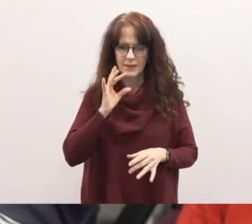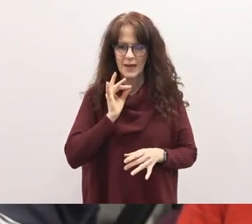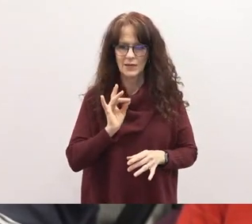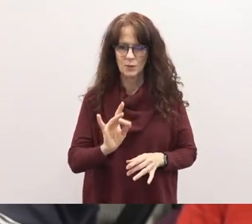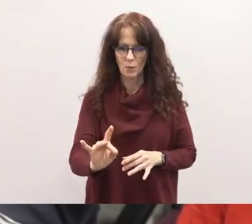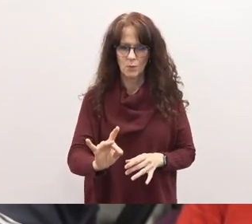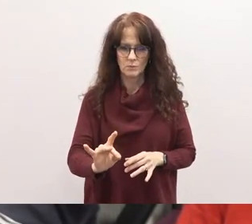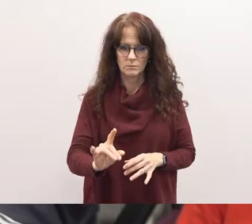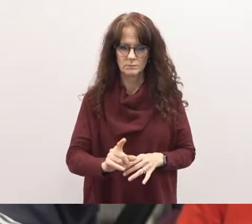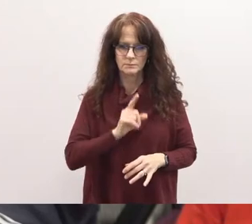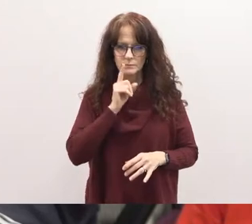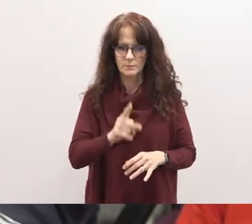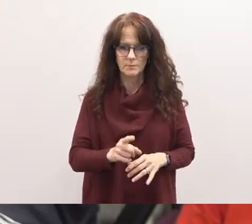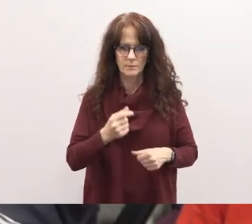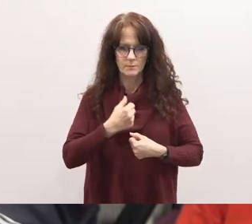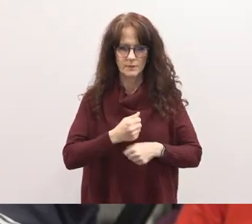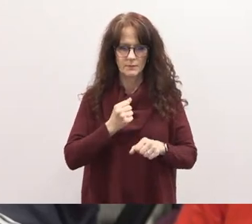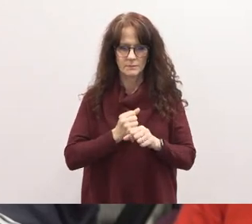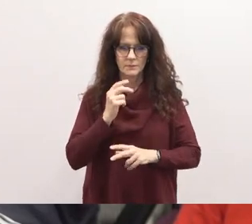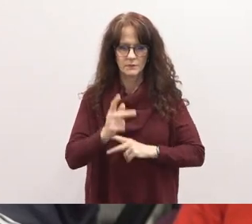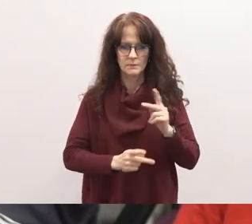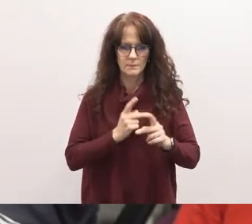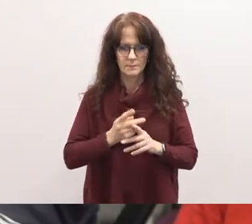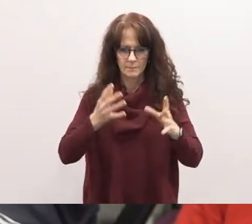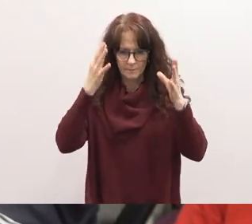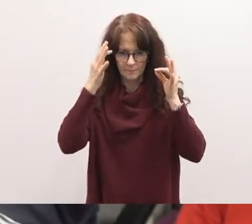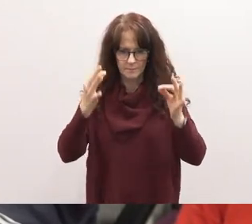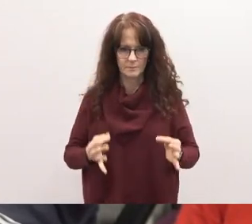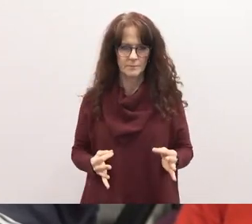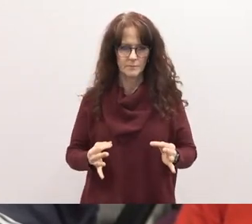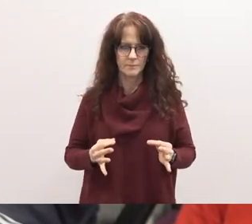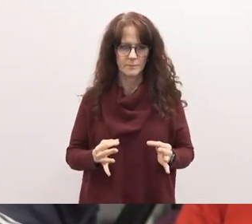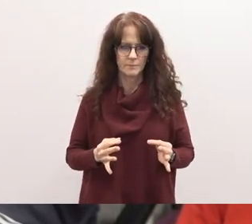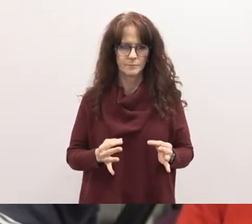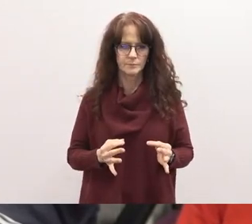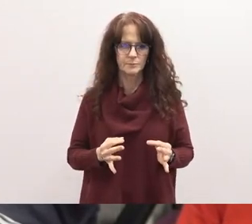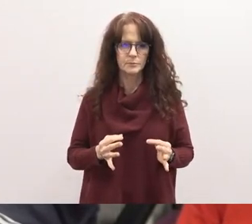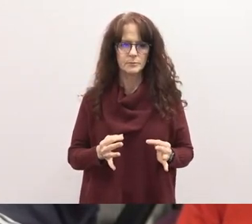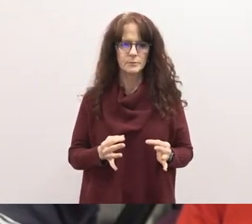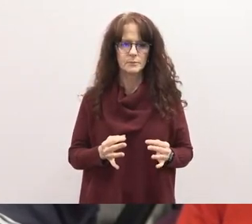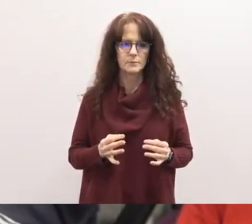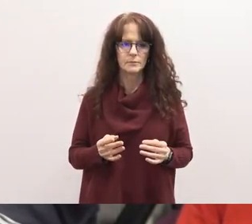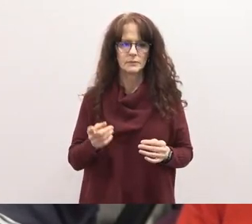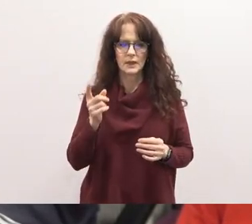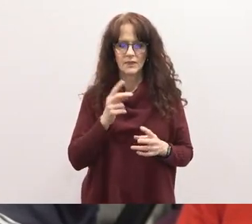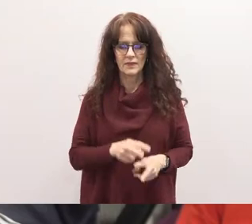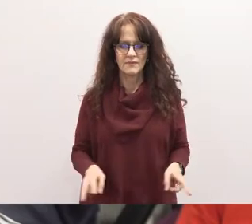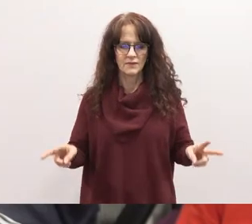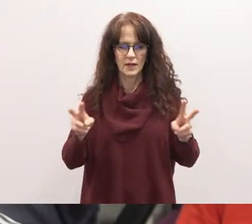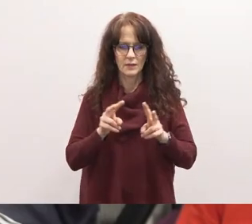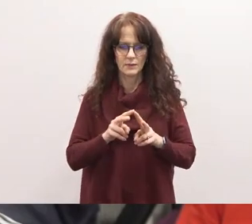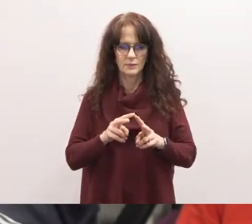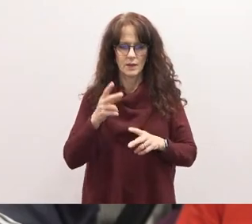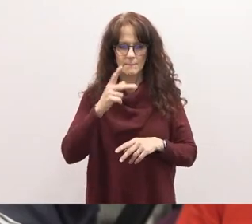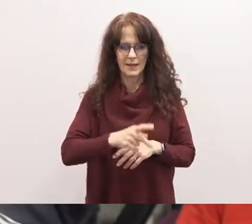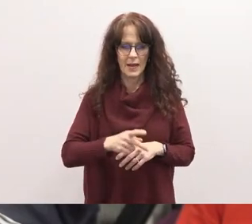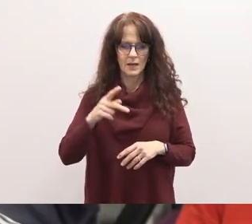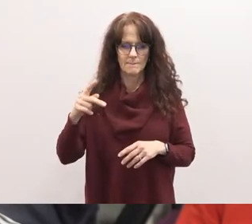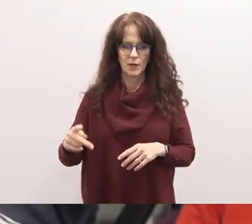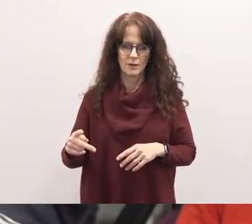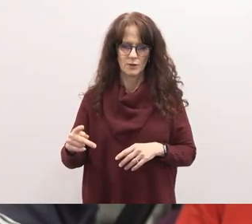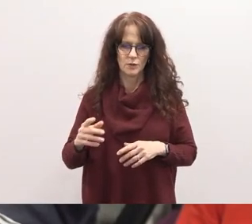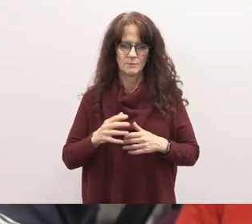8-year-old really make this kind of decision? These are the values of Planned